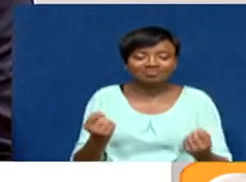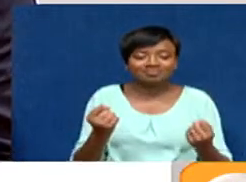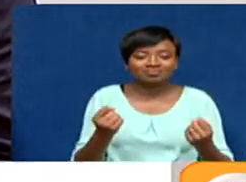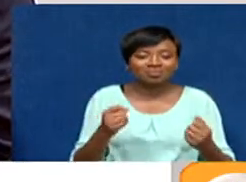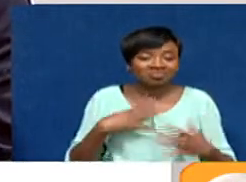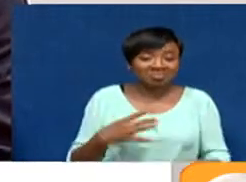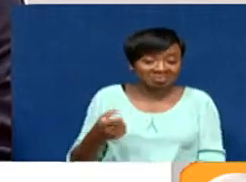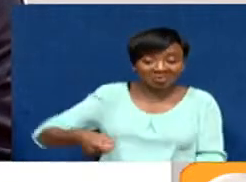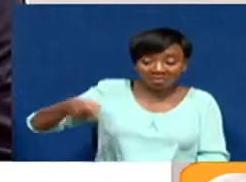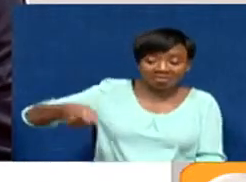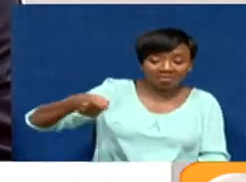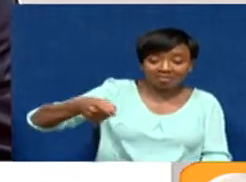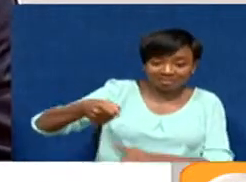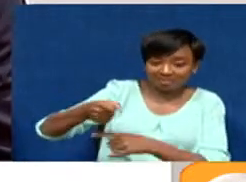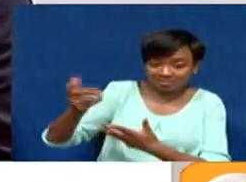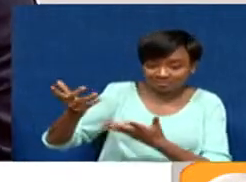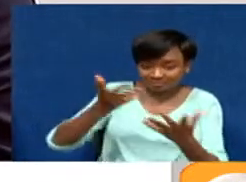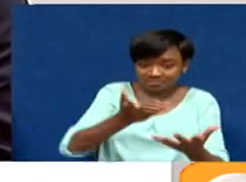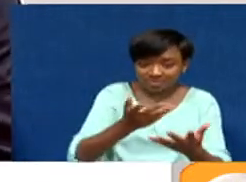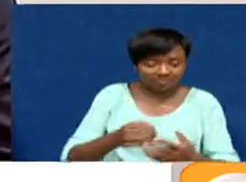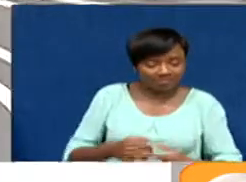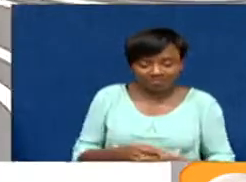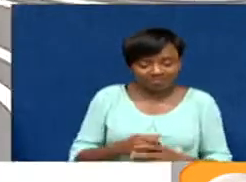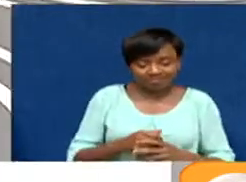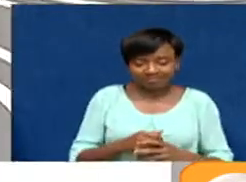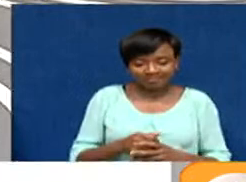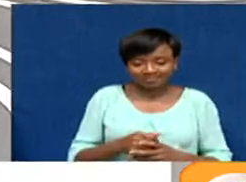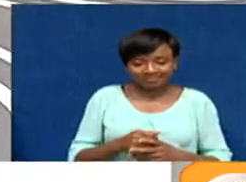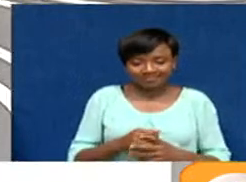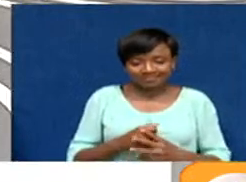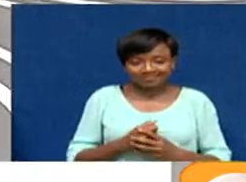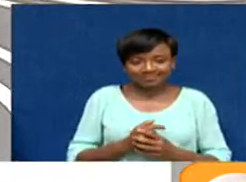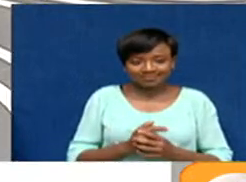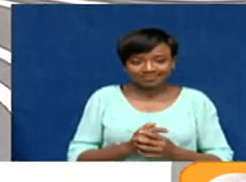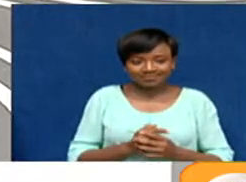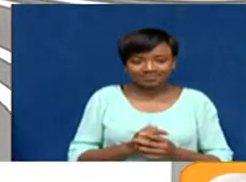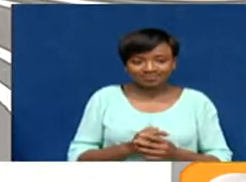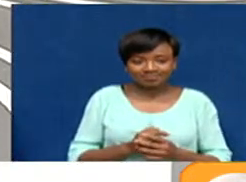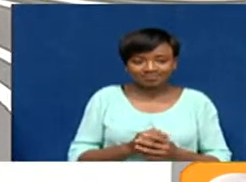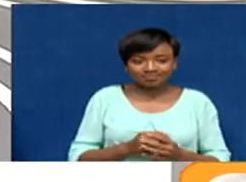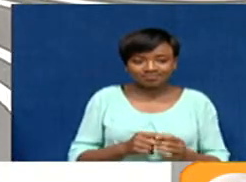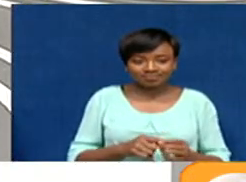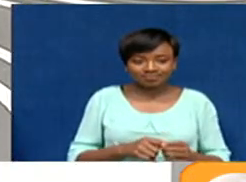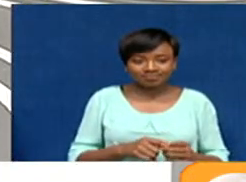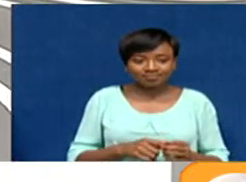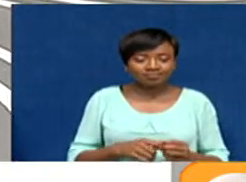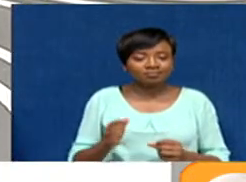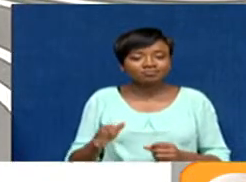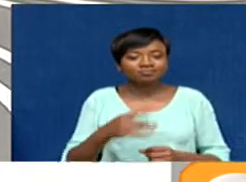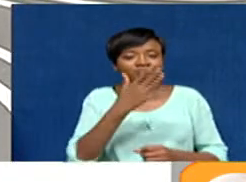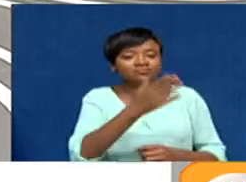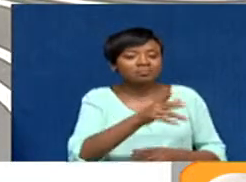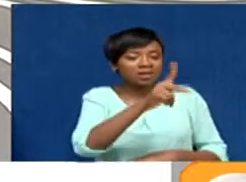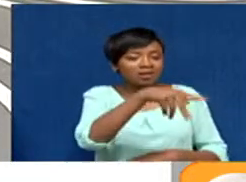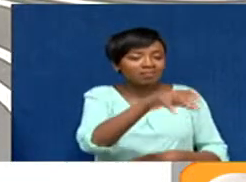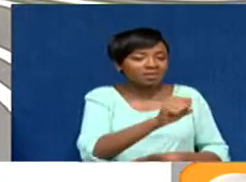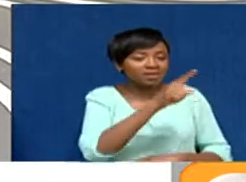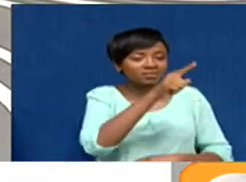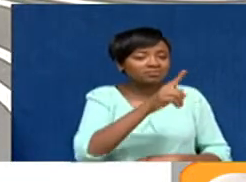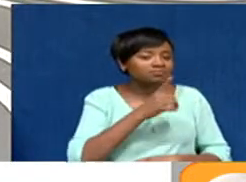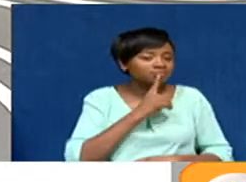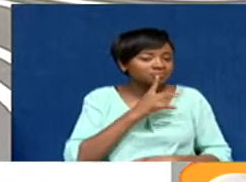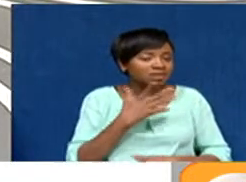nobody goes for fuel with a jerrycan. Okay, so it's not advisable, but what are they going to do right now? Yes. I think PSU then can talk